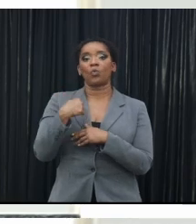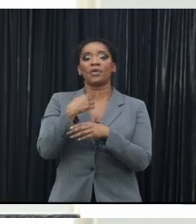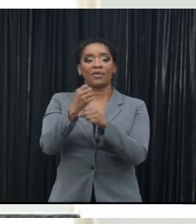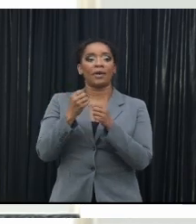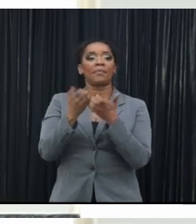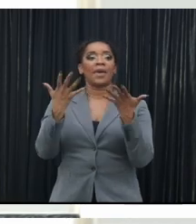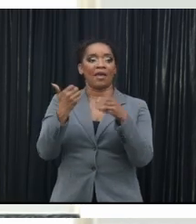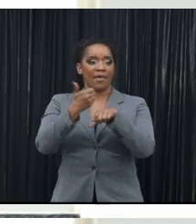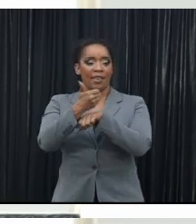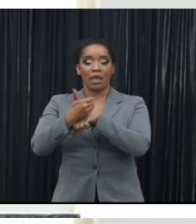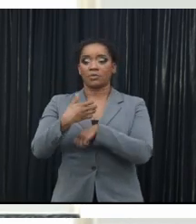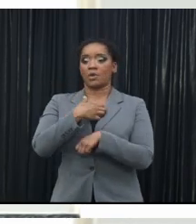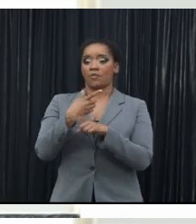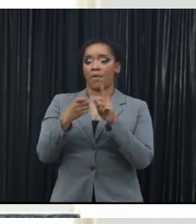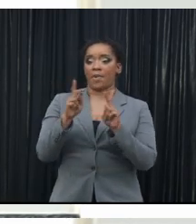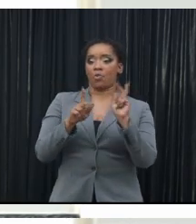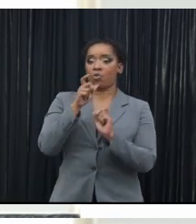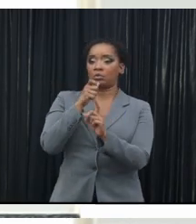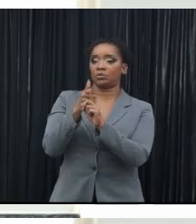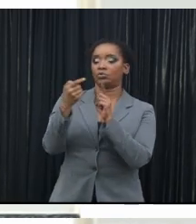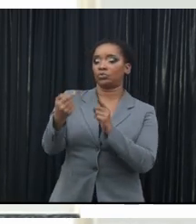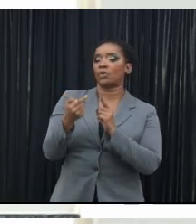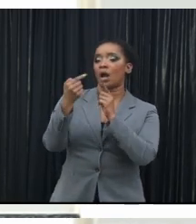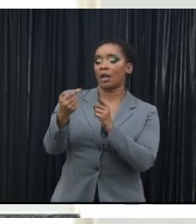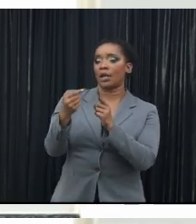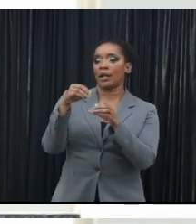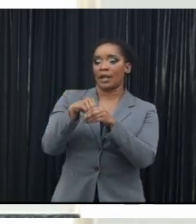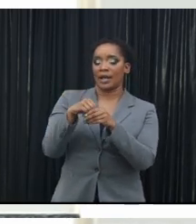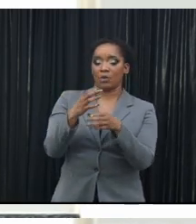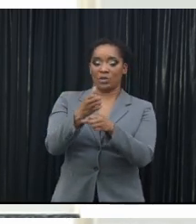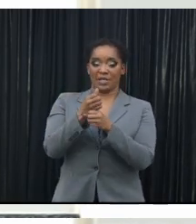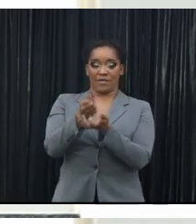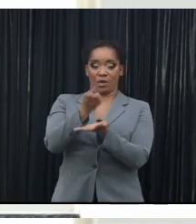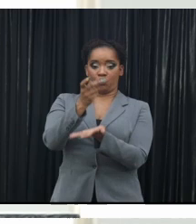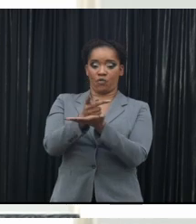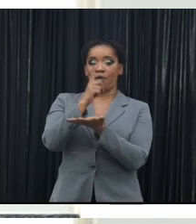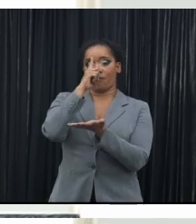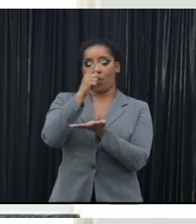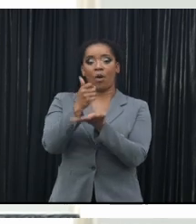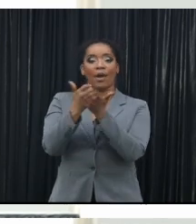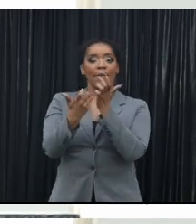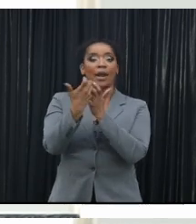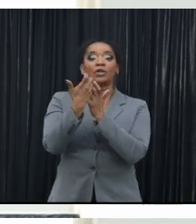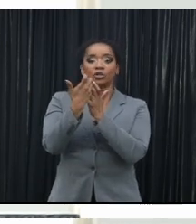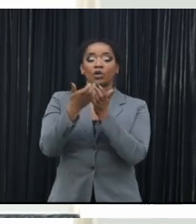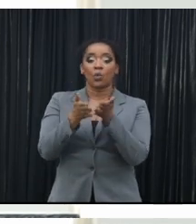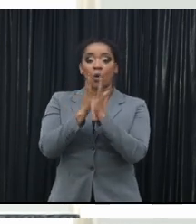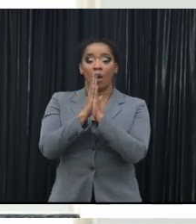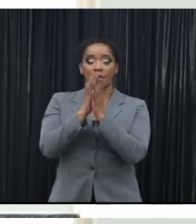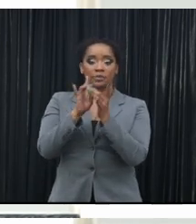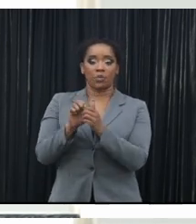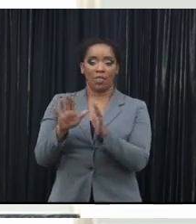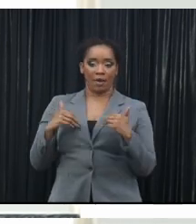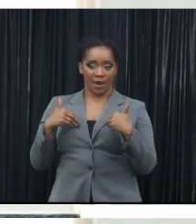from individuals who may be struggling in receiving approval for an accommodation request for their animal.